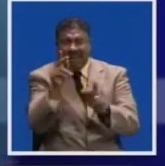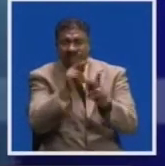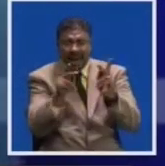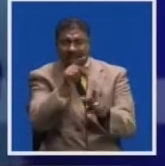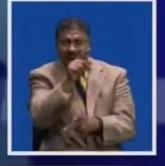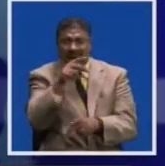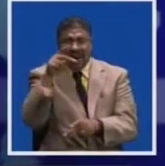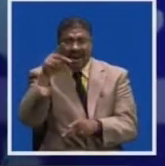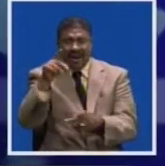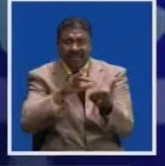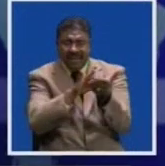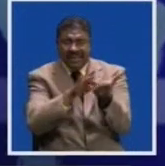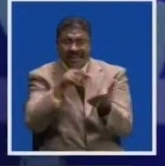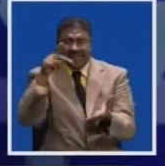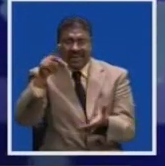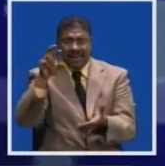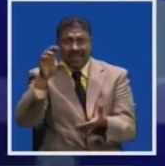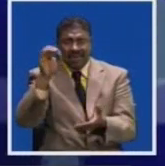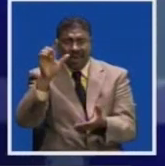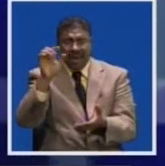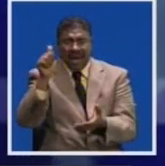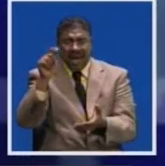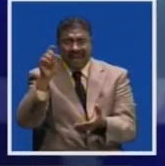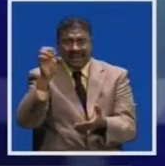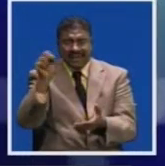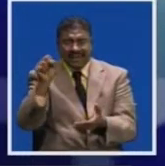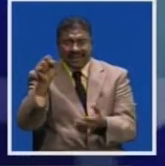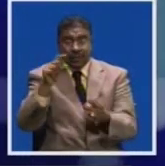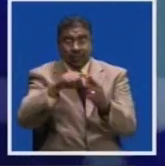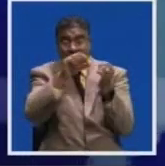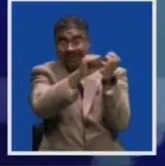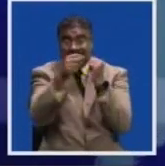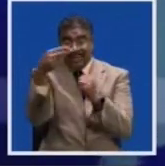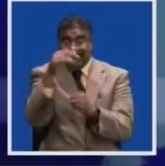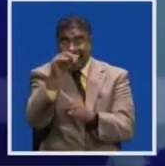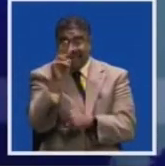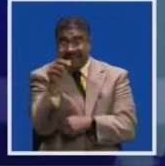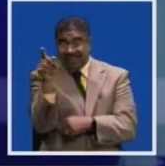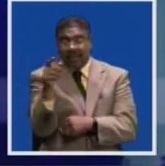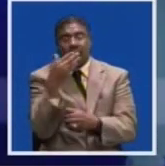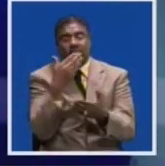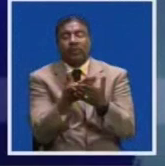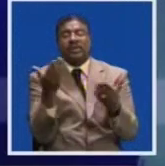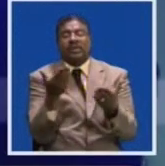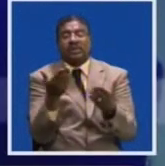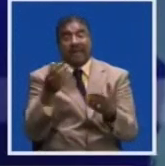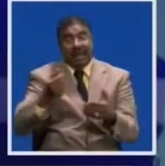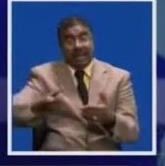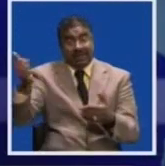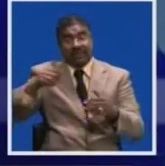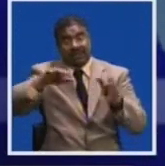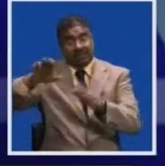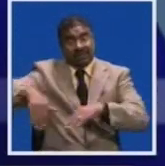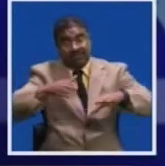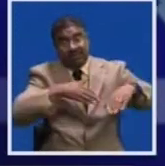pre-exposure prophylaxis, PrEP, to prevent HIV infections. Irene, a sex worker, spoke to ZNBC's Ruth Kamwe in an interview